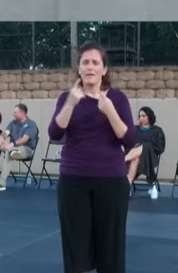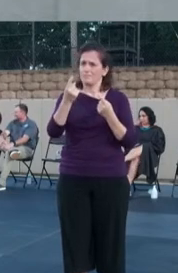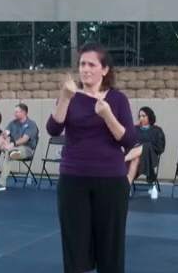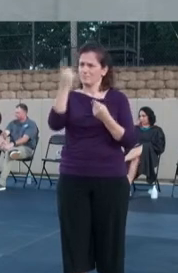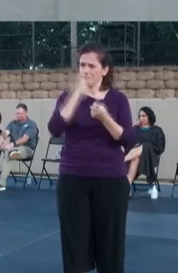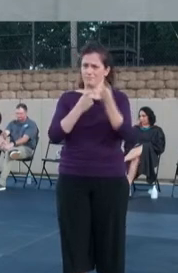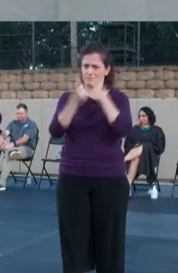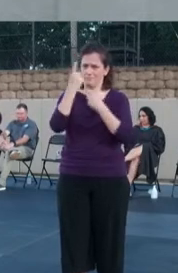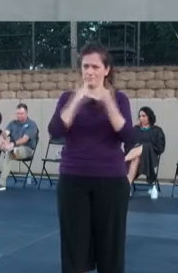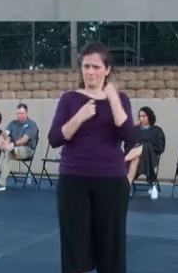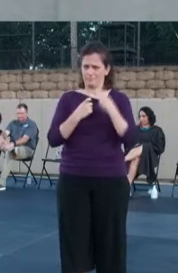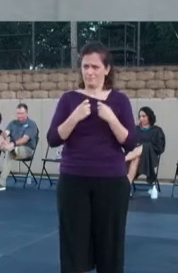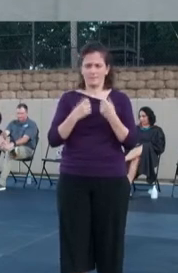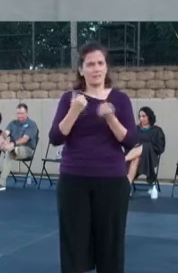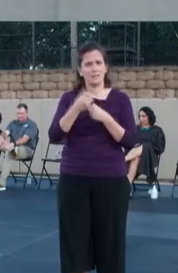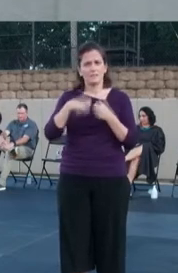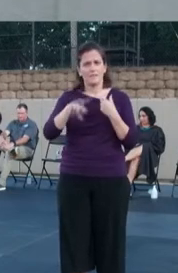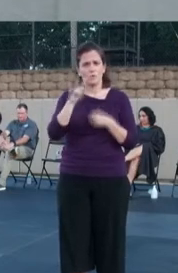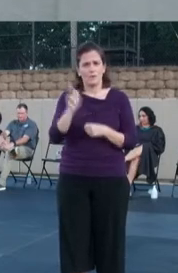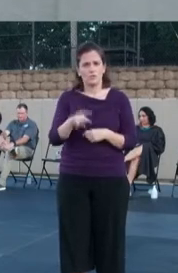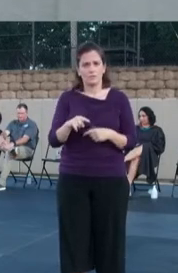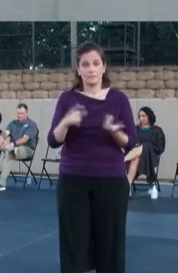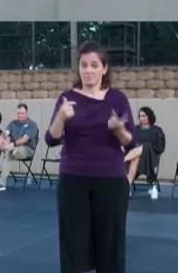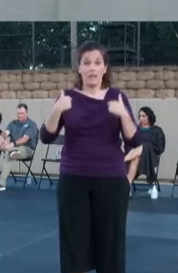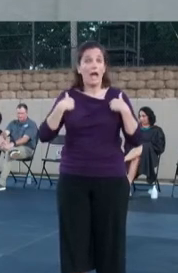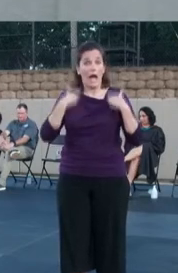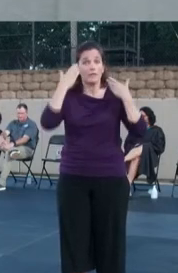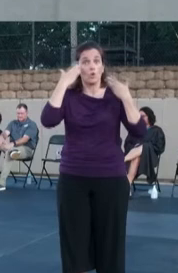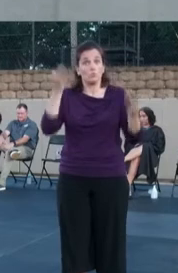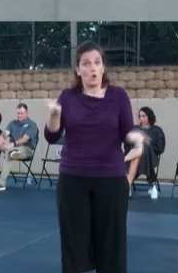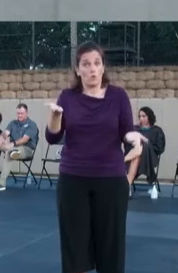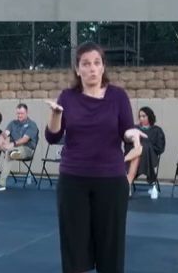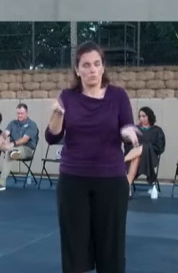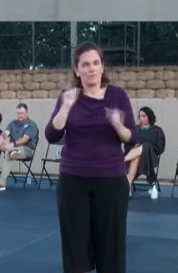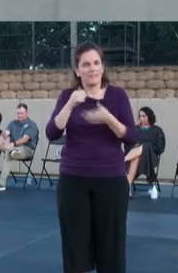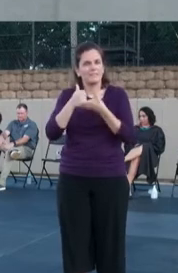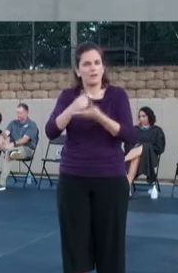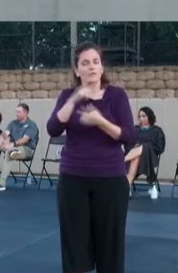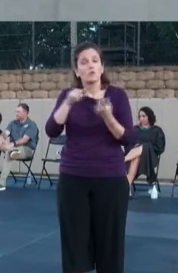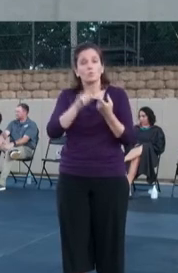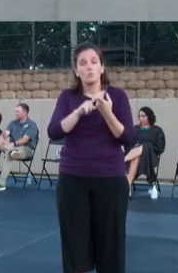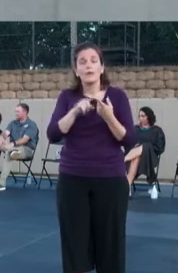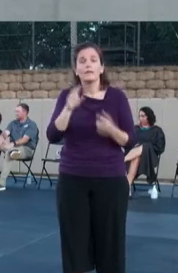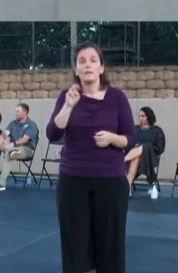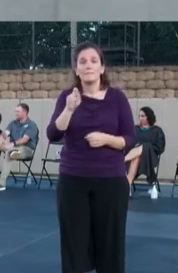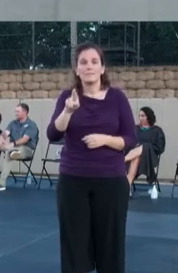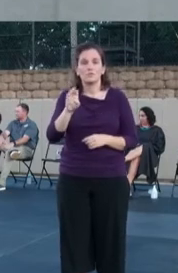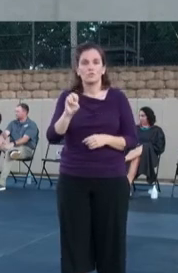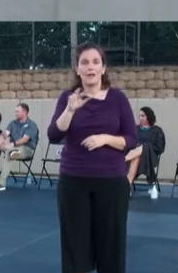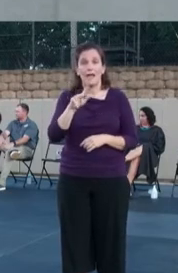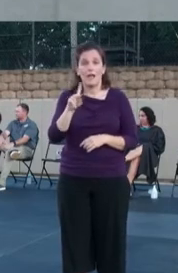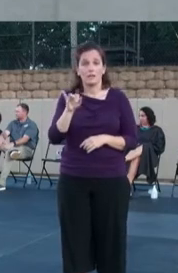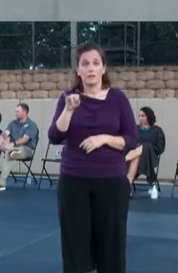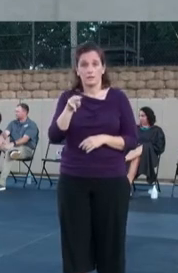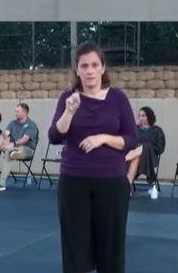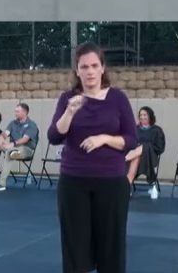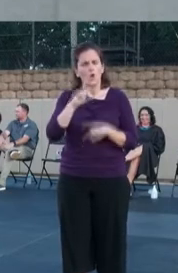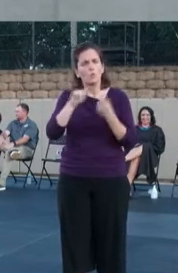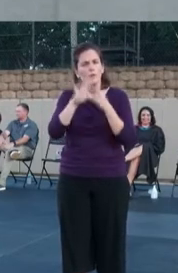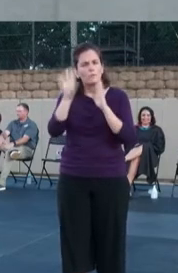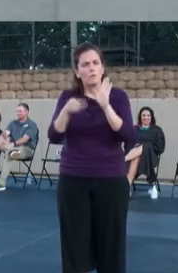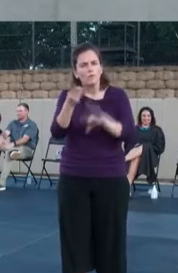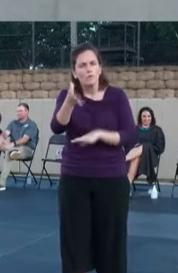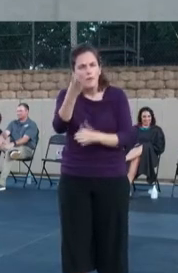know the answer to. The phrase I don't know can also come in handy when Mr. Elkins asks when you will ever turn in your missing